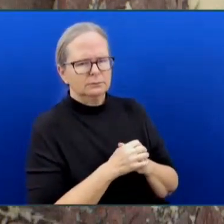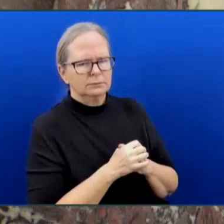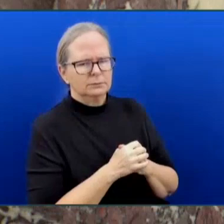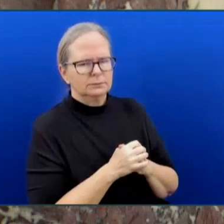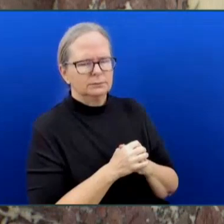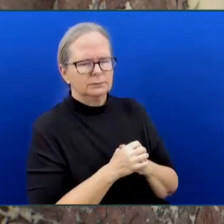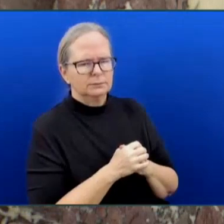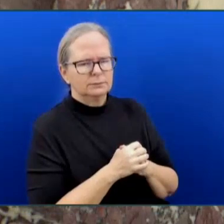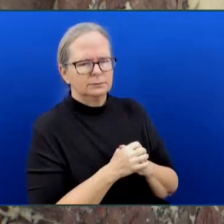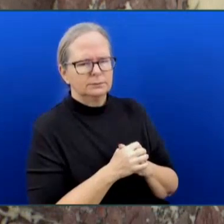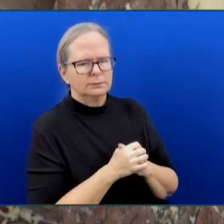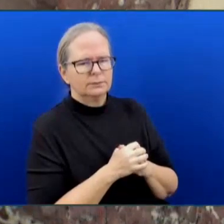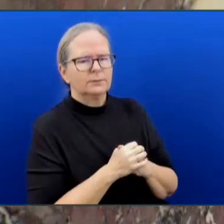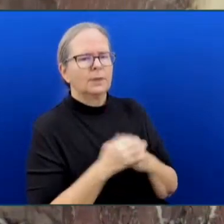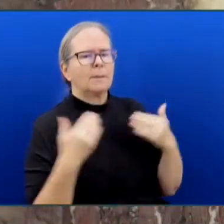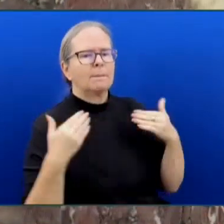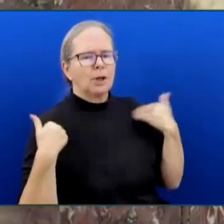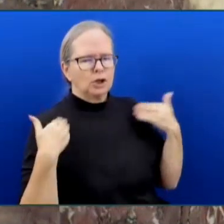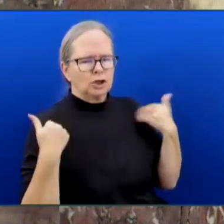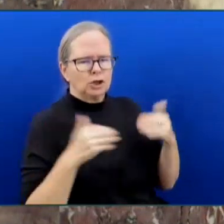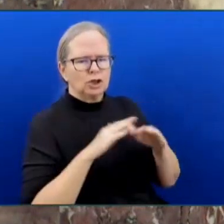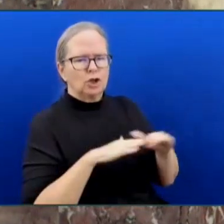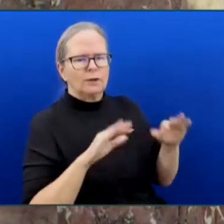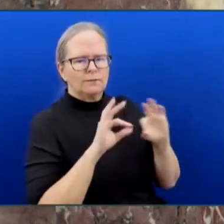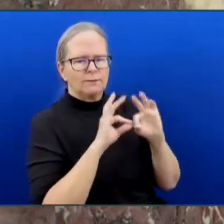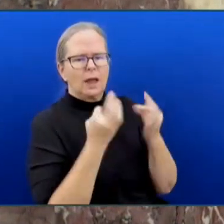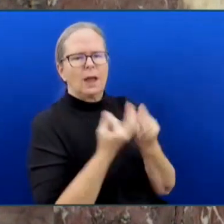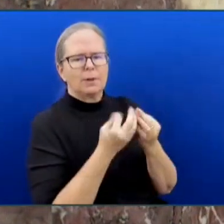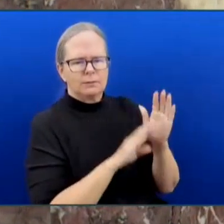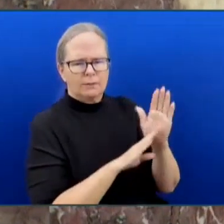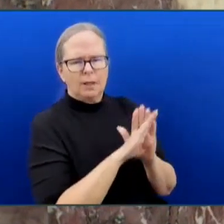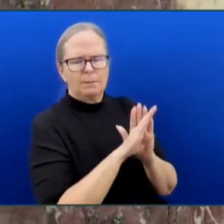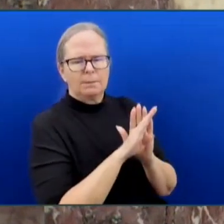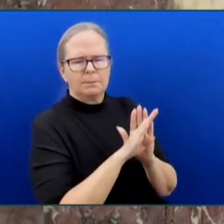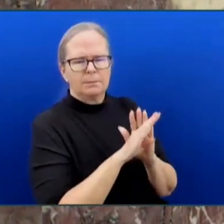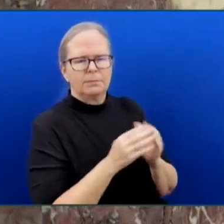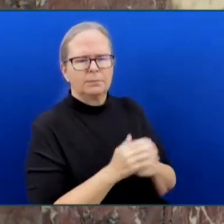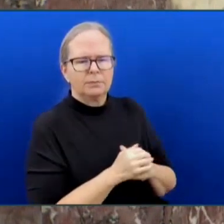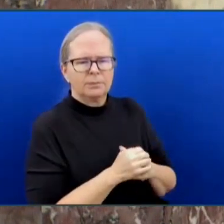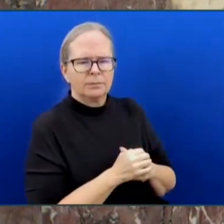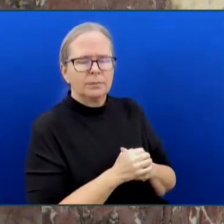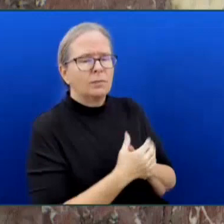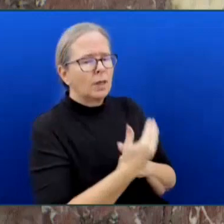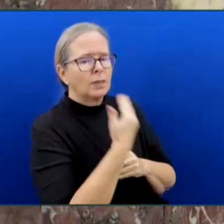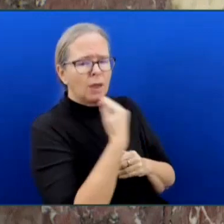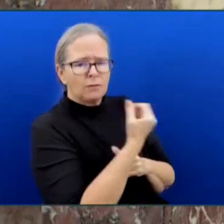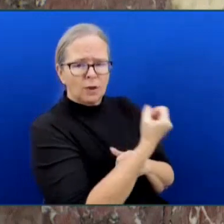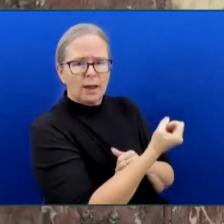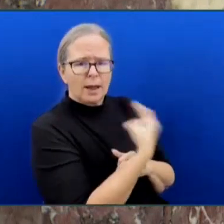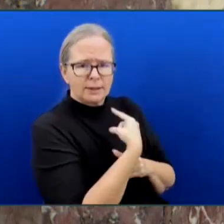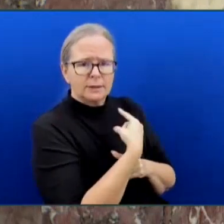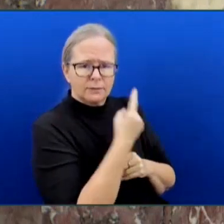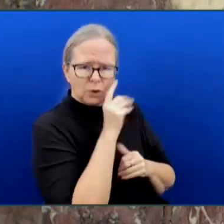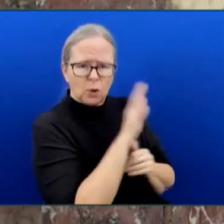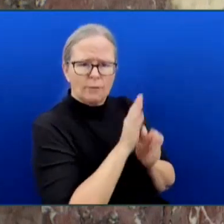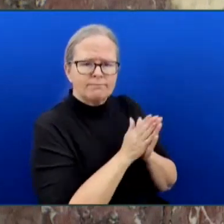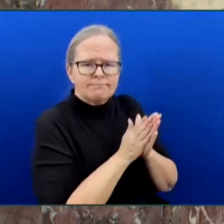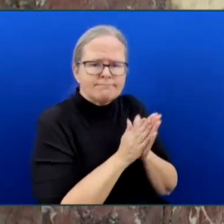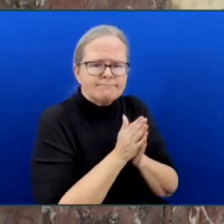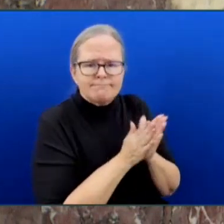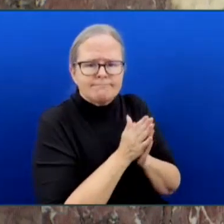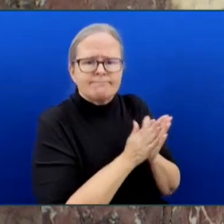absolutely understand his passion. I understand where the question is coming from. And when I hear of examples